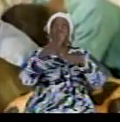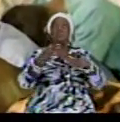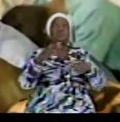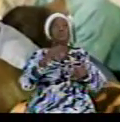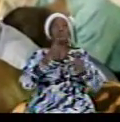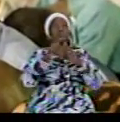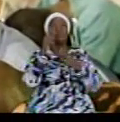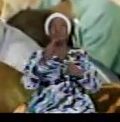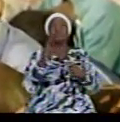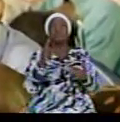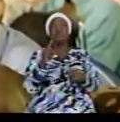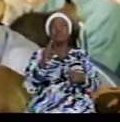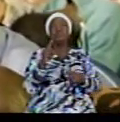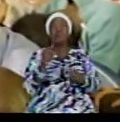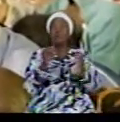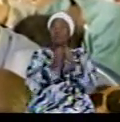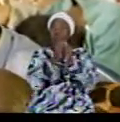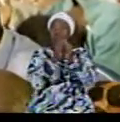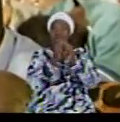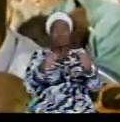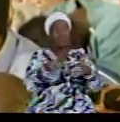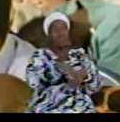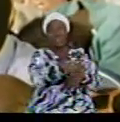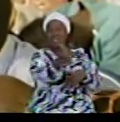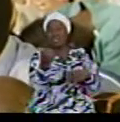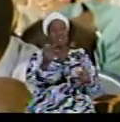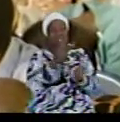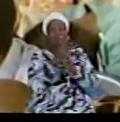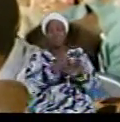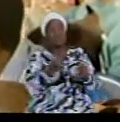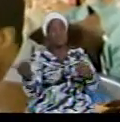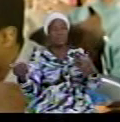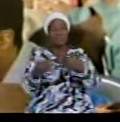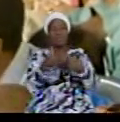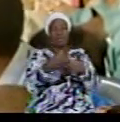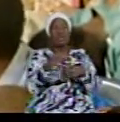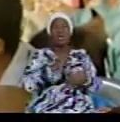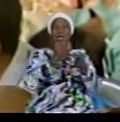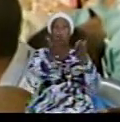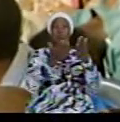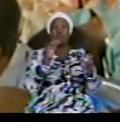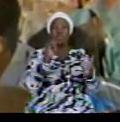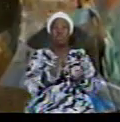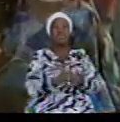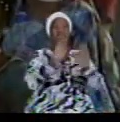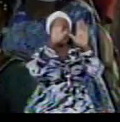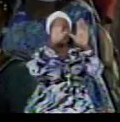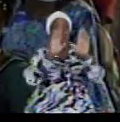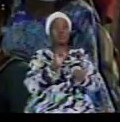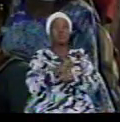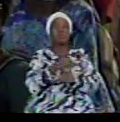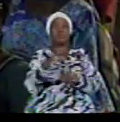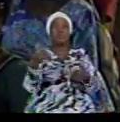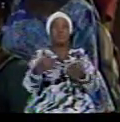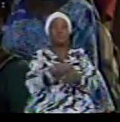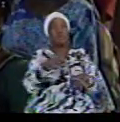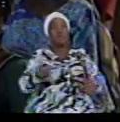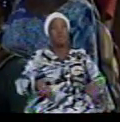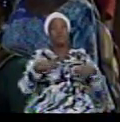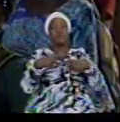you. Without any reservation, I want that miracle of a new